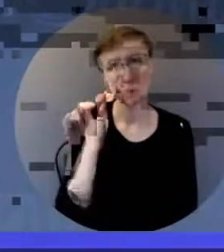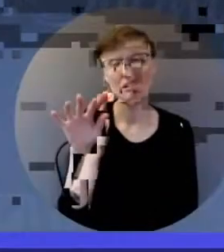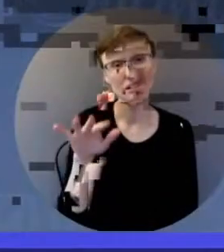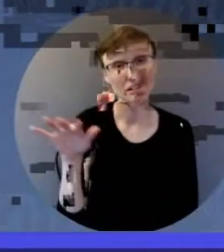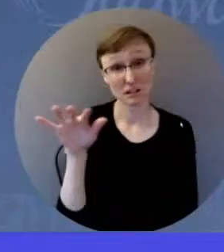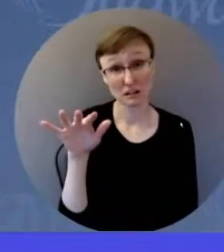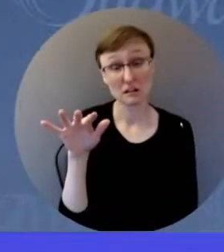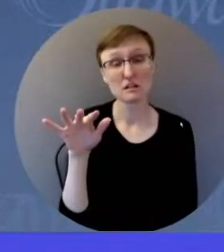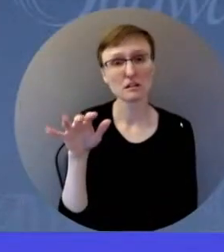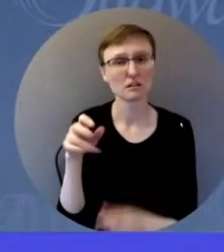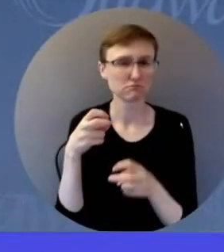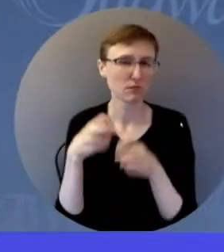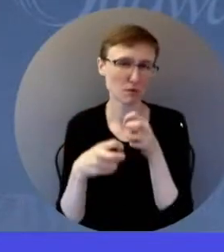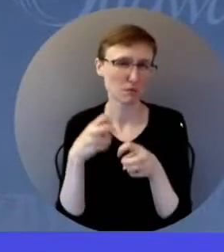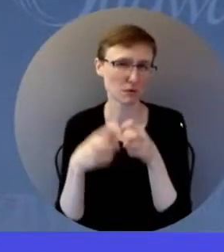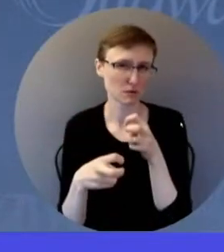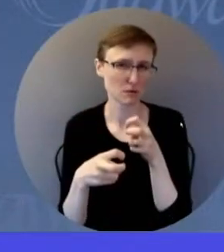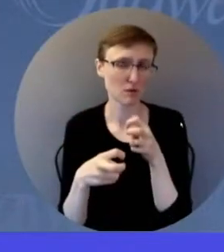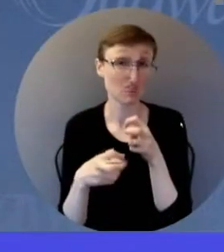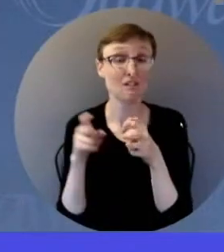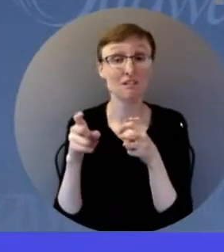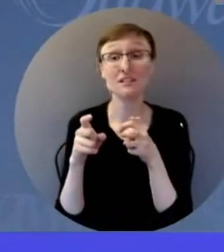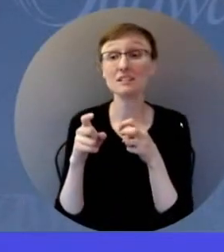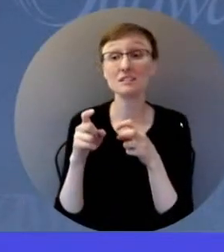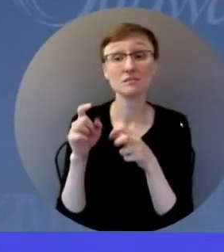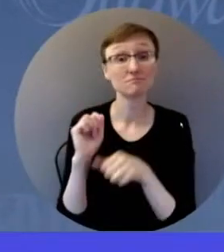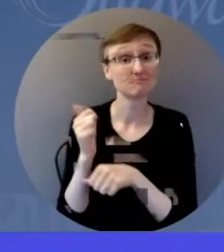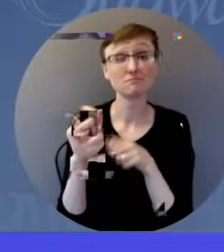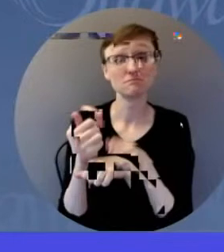was built in 1967.